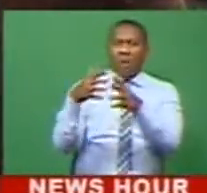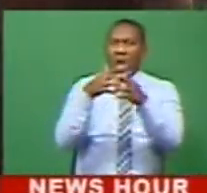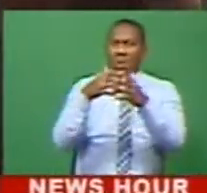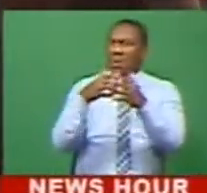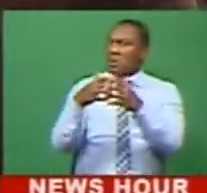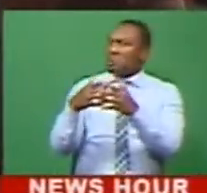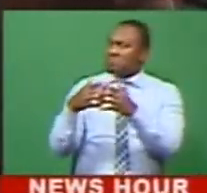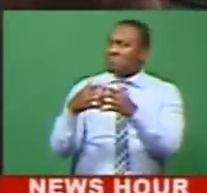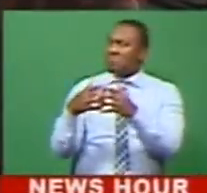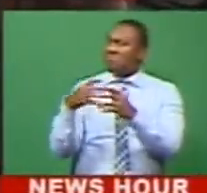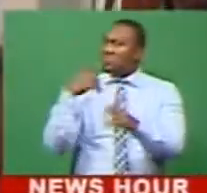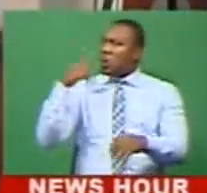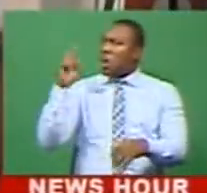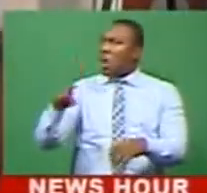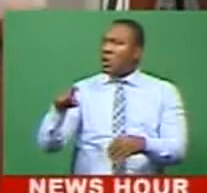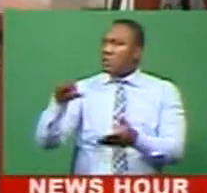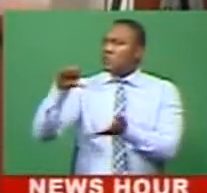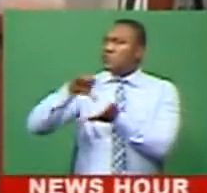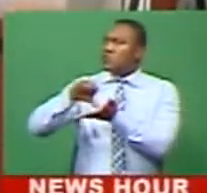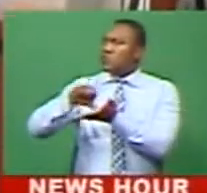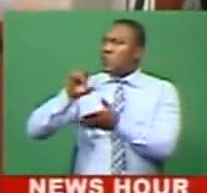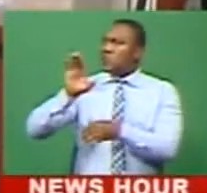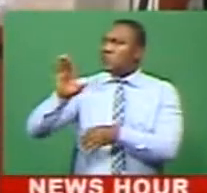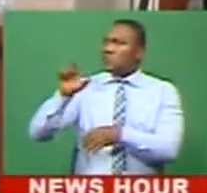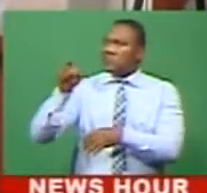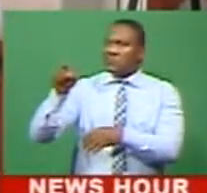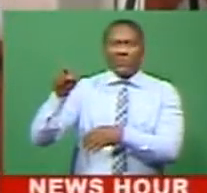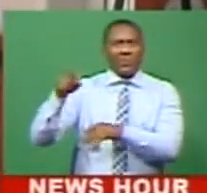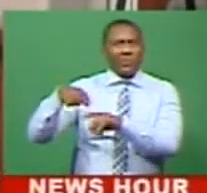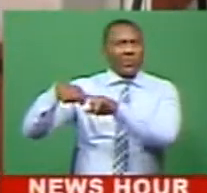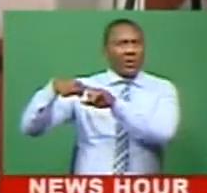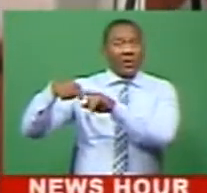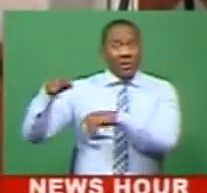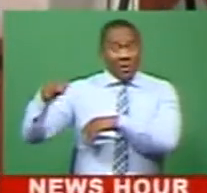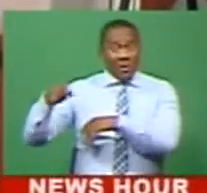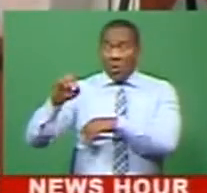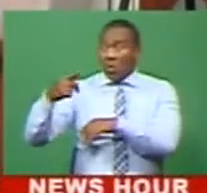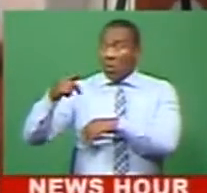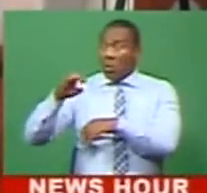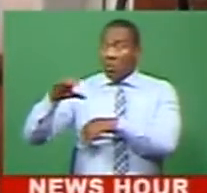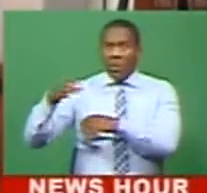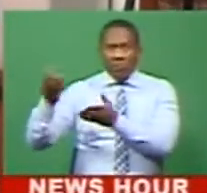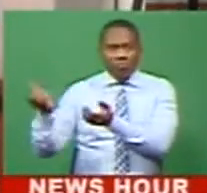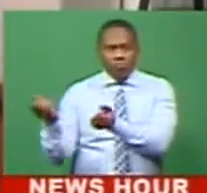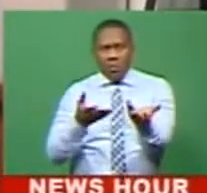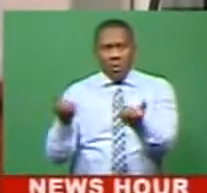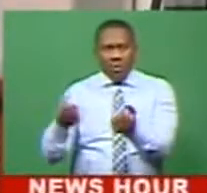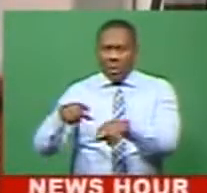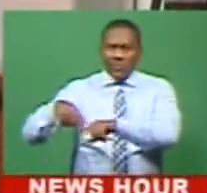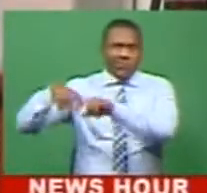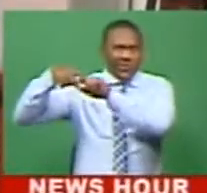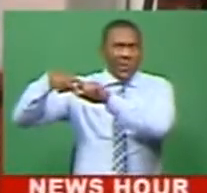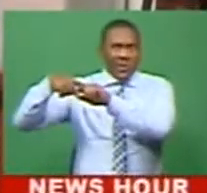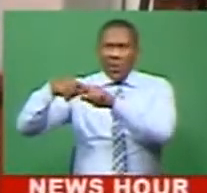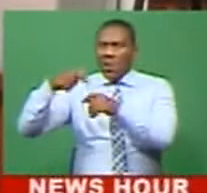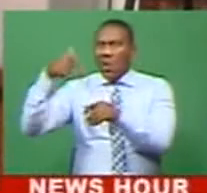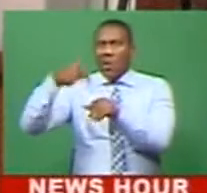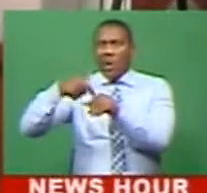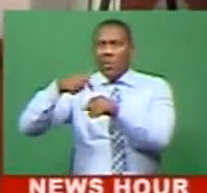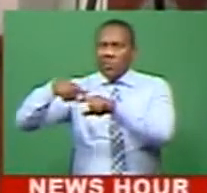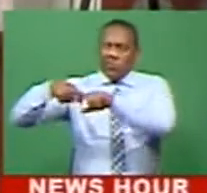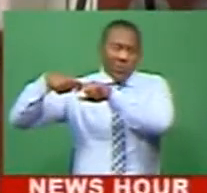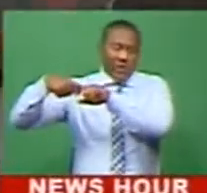addition, the Organization of Petroleum Exporting Countries, OPEC, have cut production in a bid to shore up prices on the international